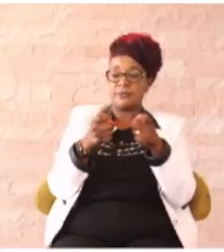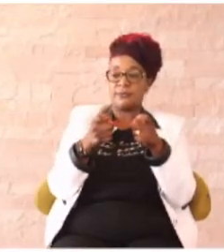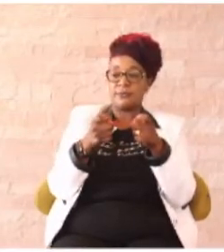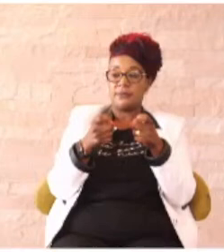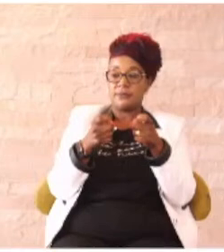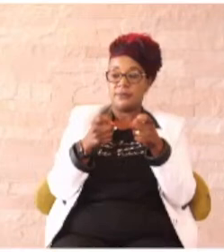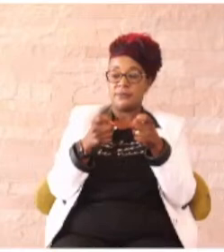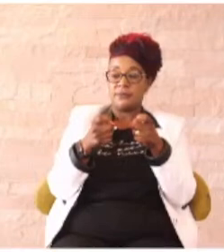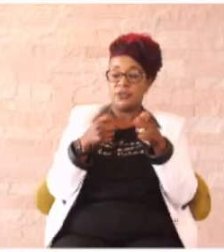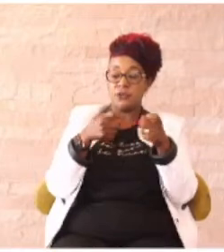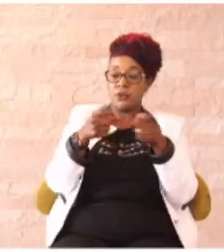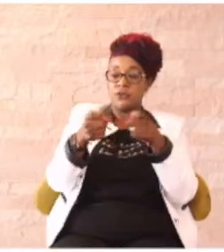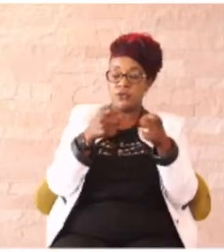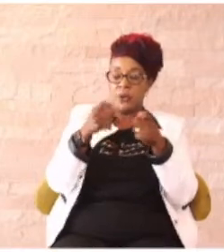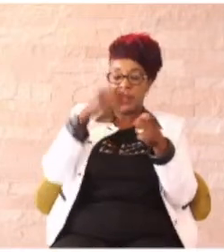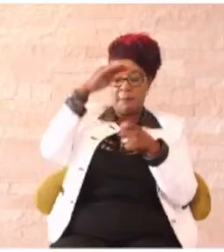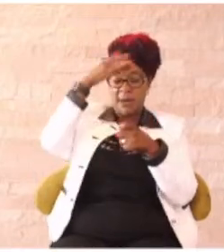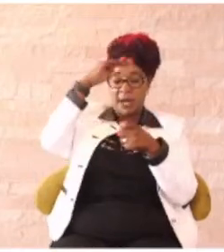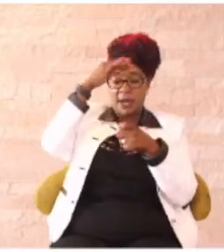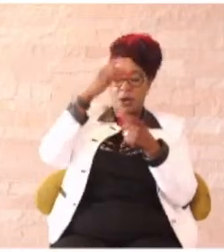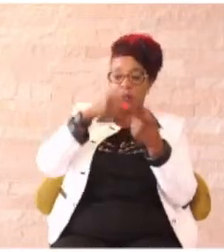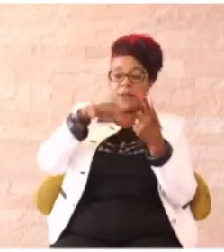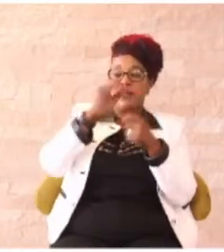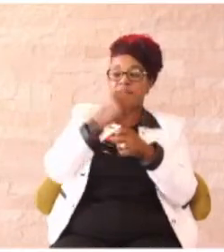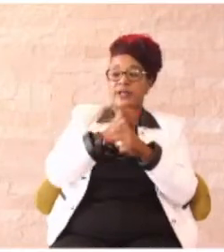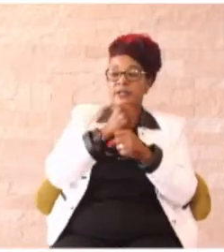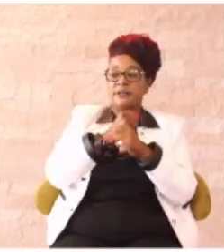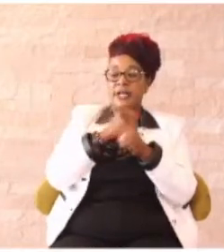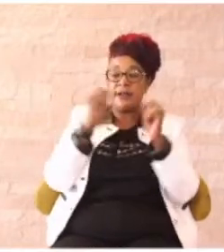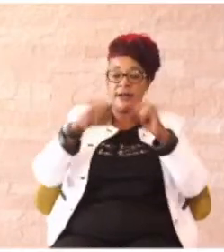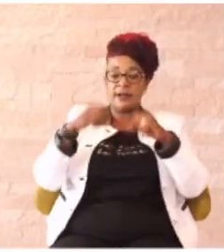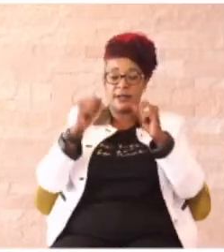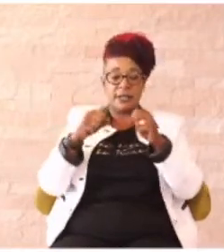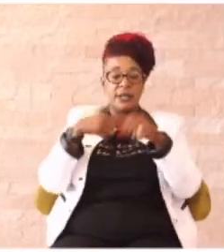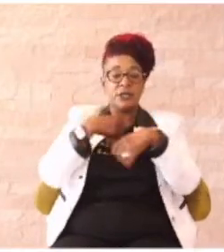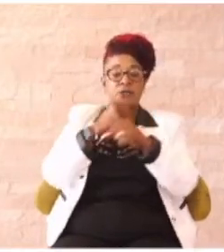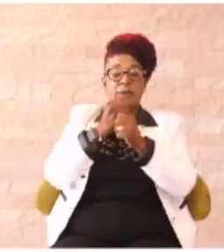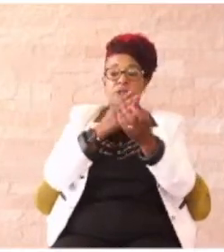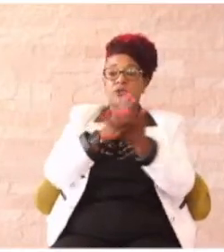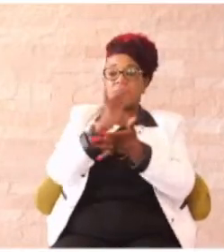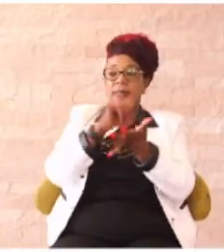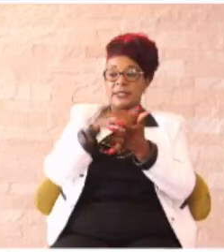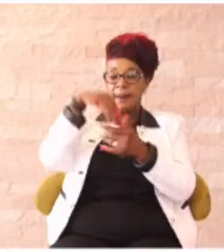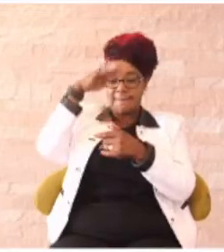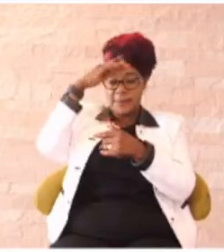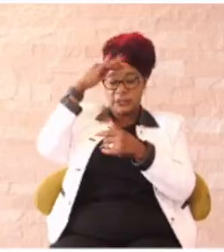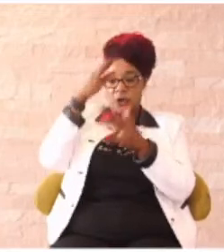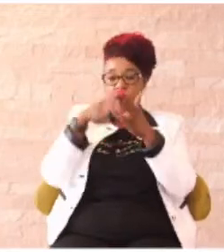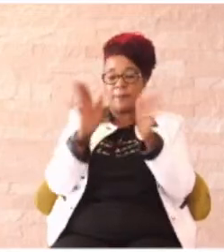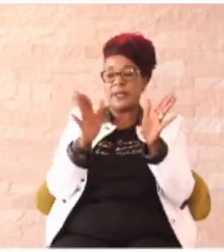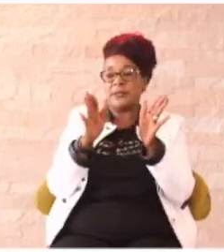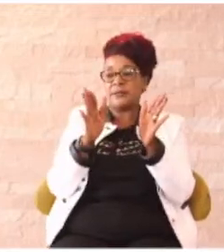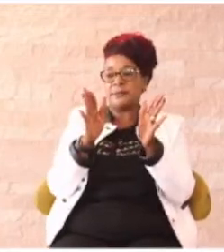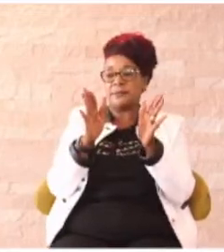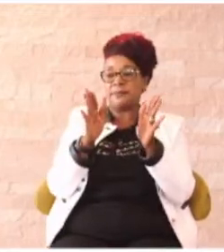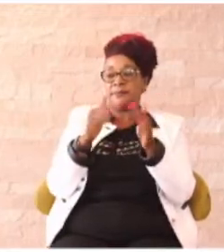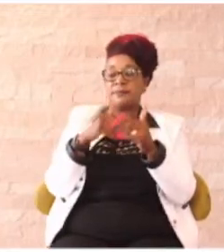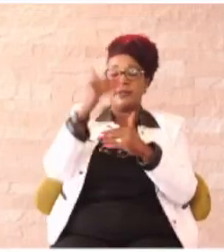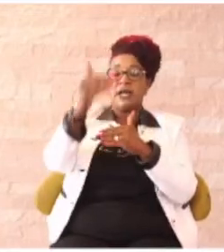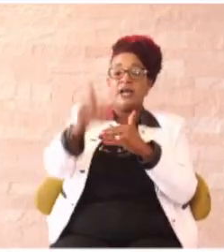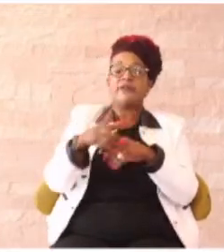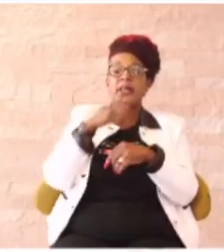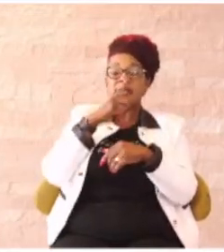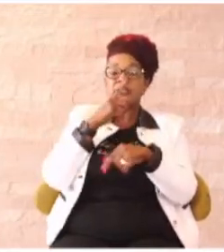of the bars. And what they agreed upon was to ensure that bars open after lunch